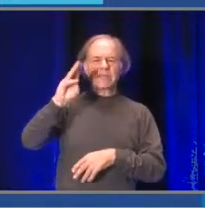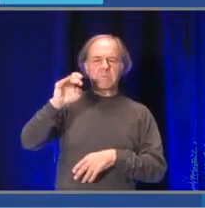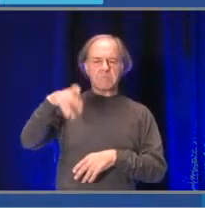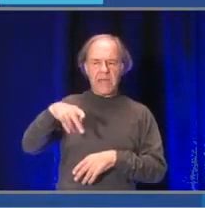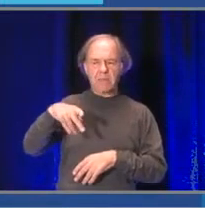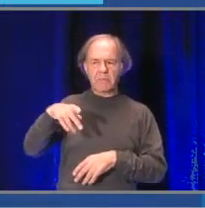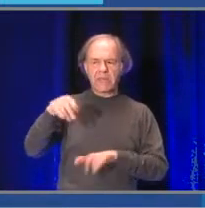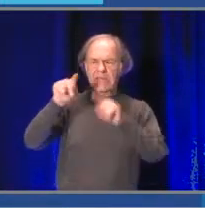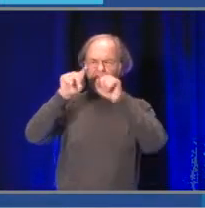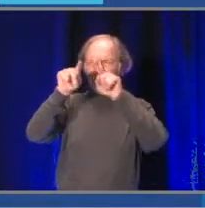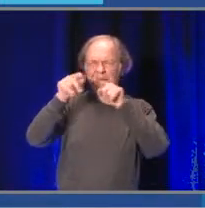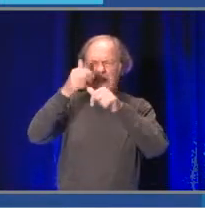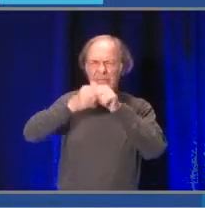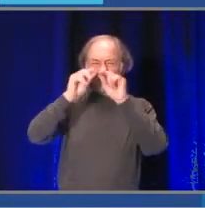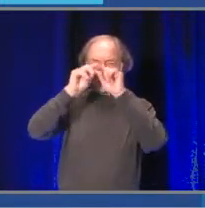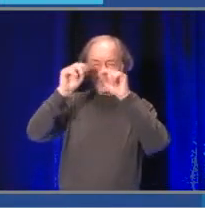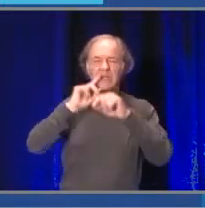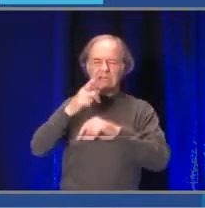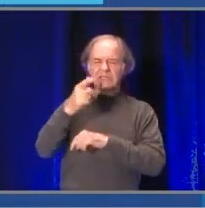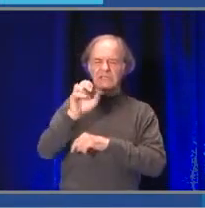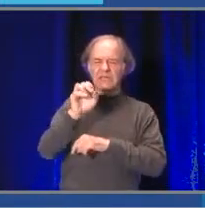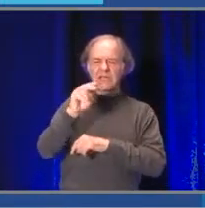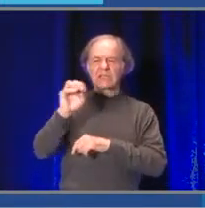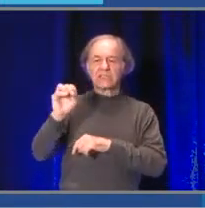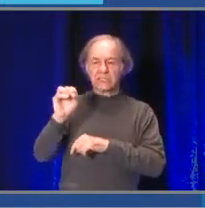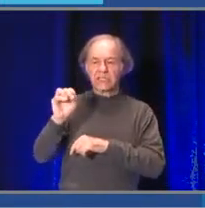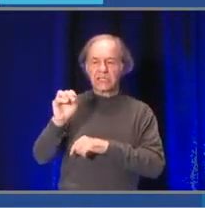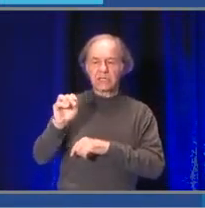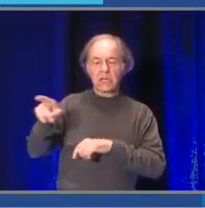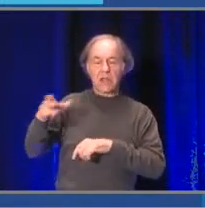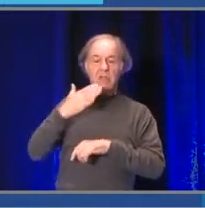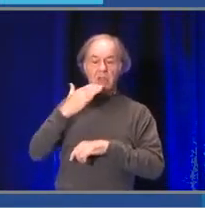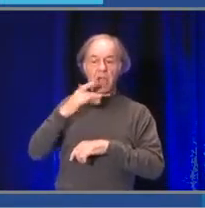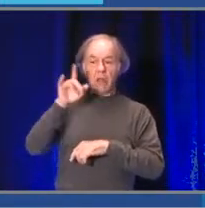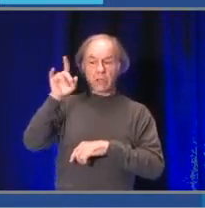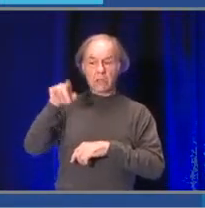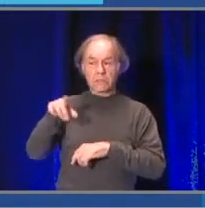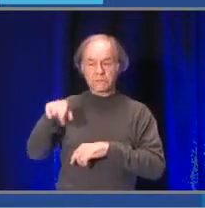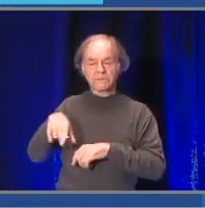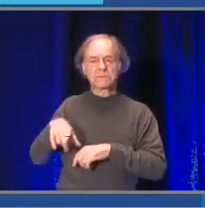Each little square is a gene. The color of the heat map